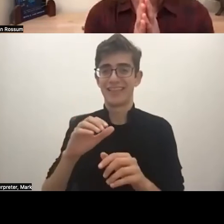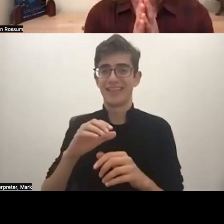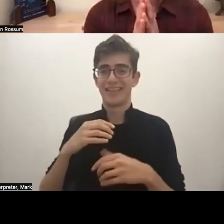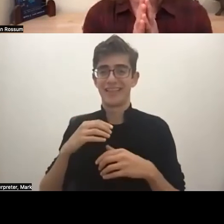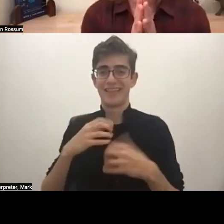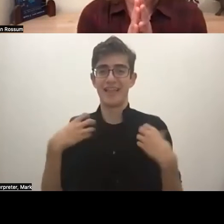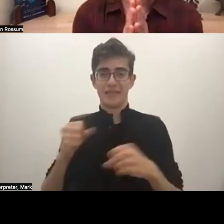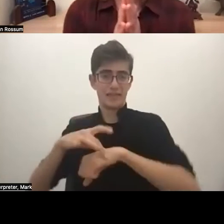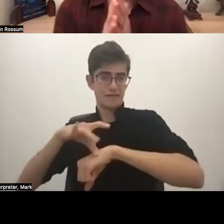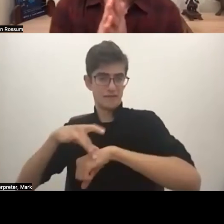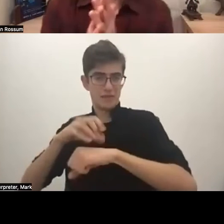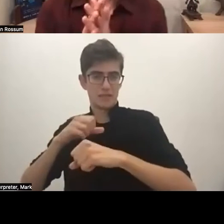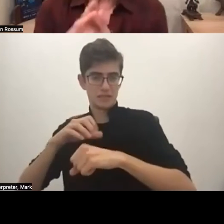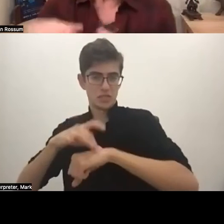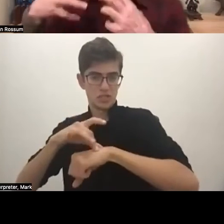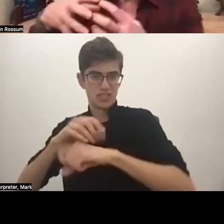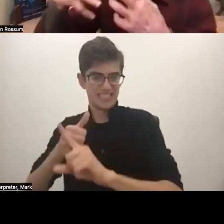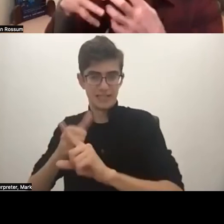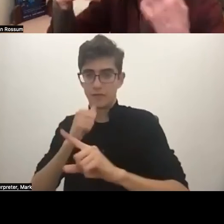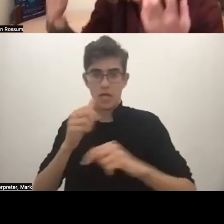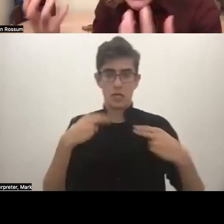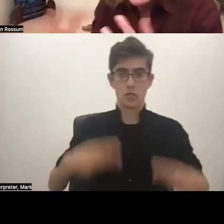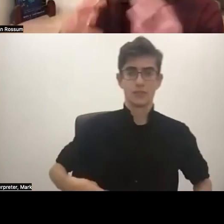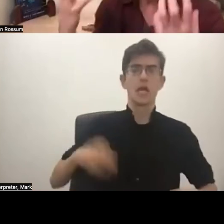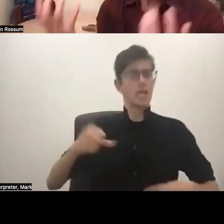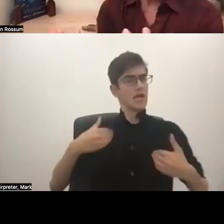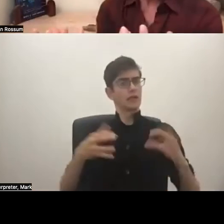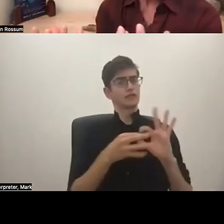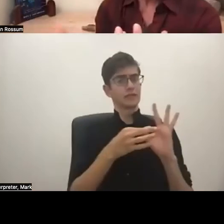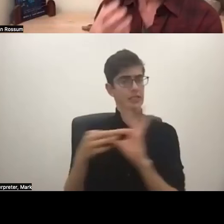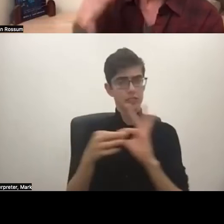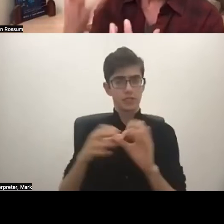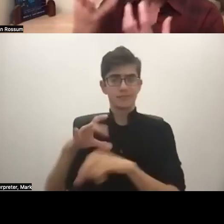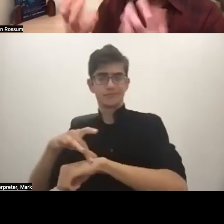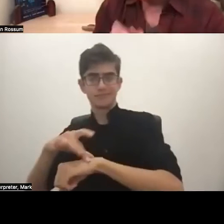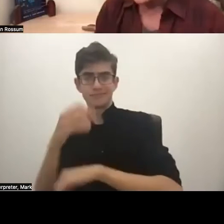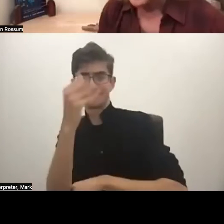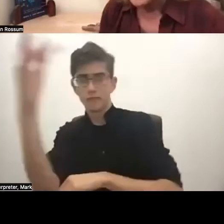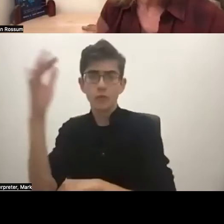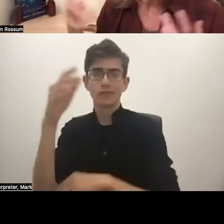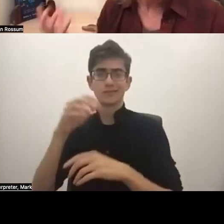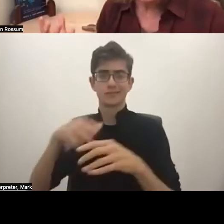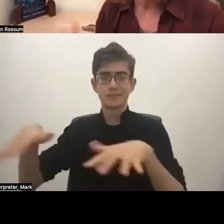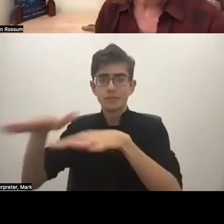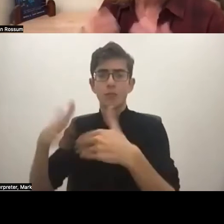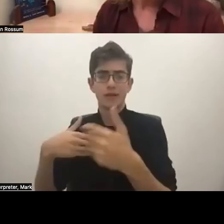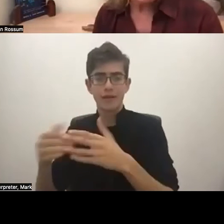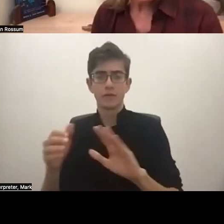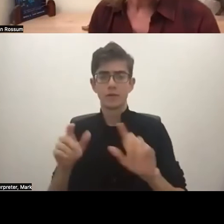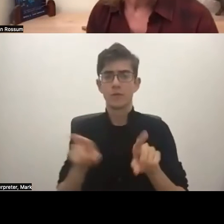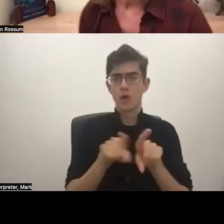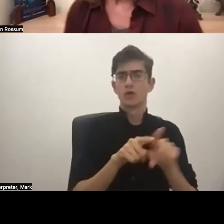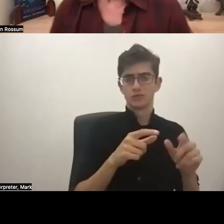two. Please don't misunderstand. But sometimes it is more about the ecological health of a system or